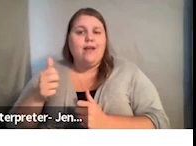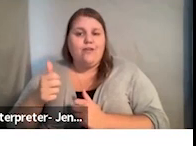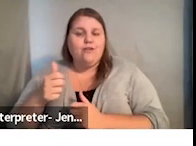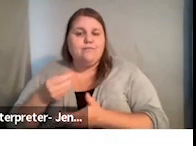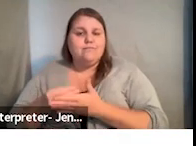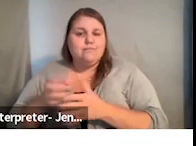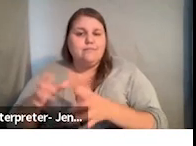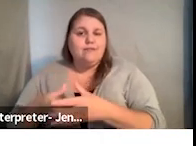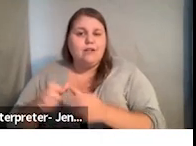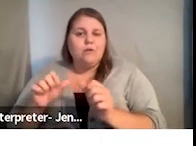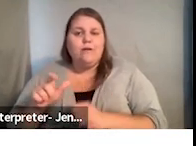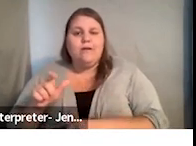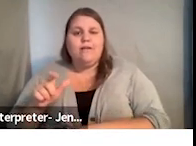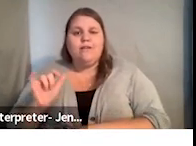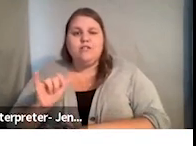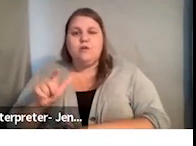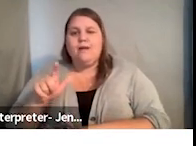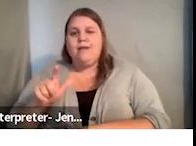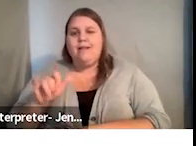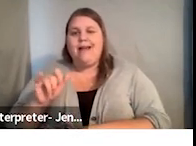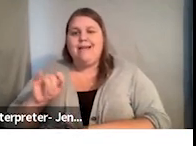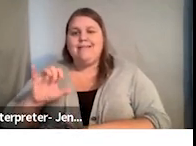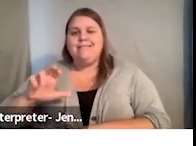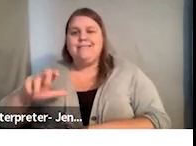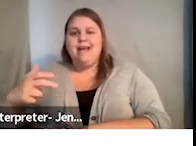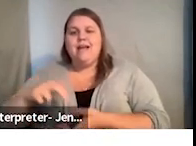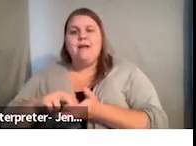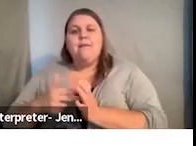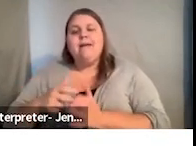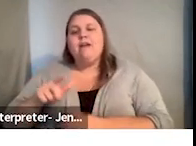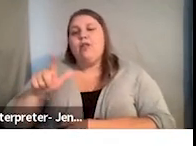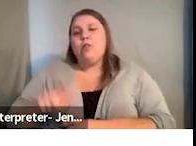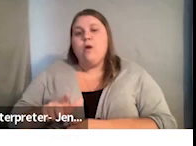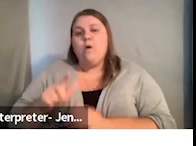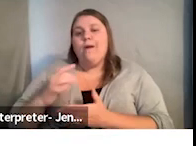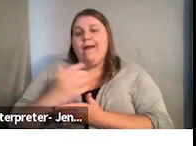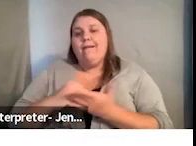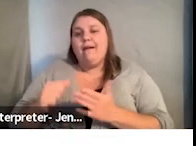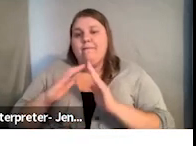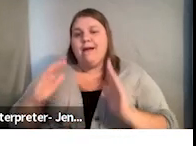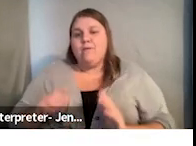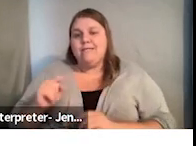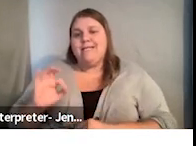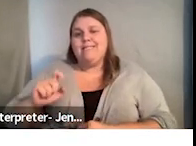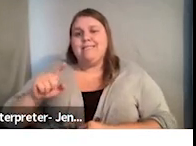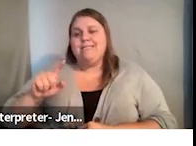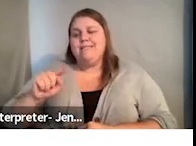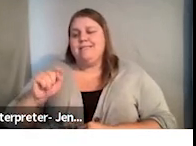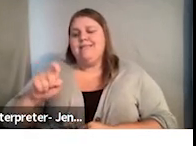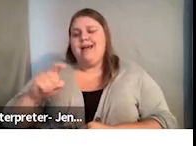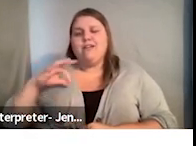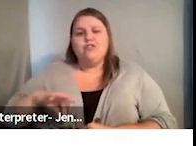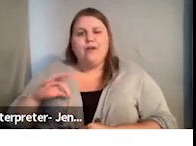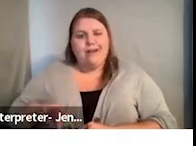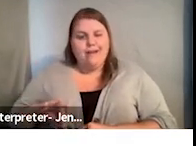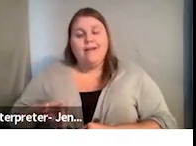The LIHTC meaning, low income housing tax credits. So currently we have this program available in